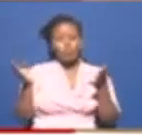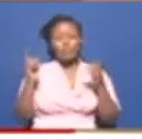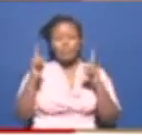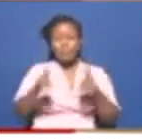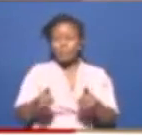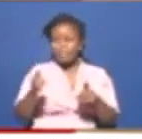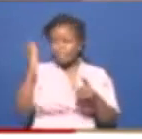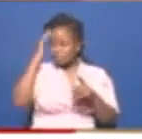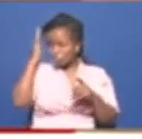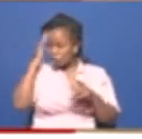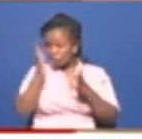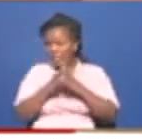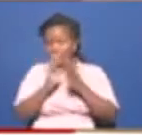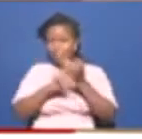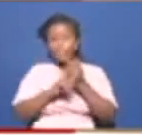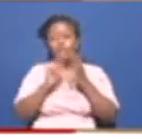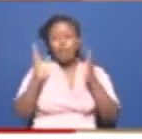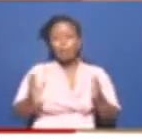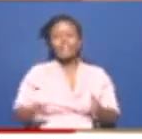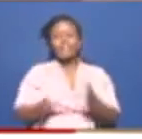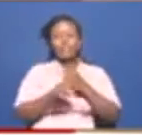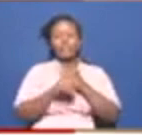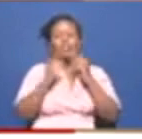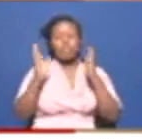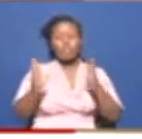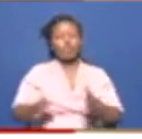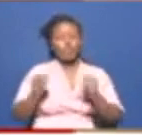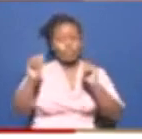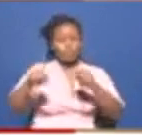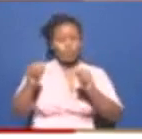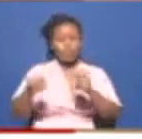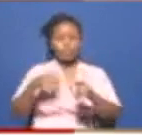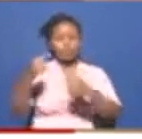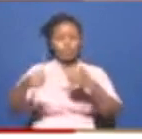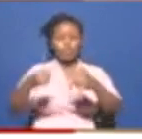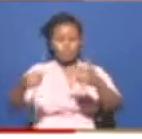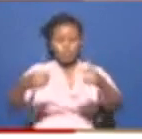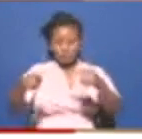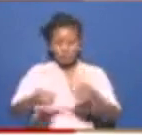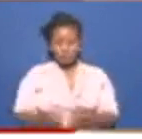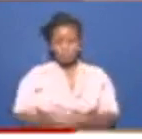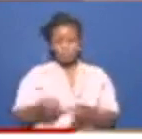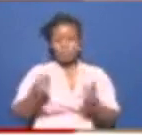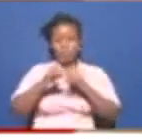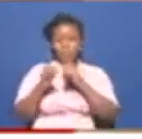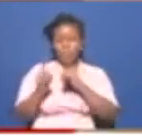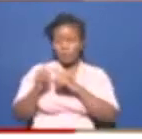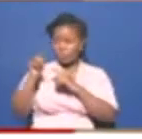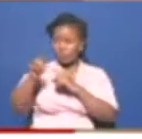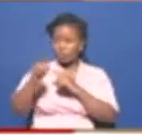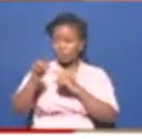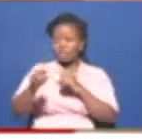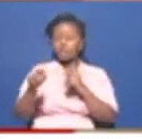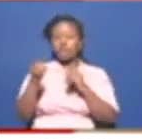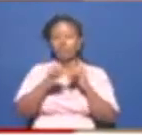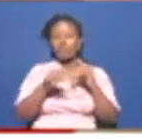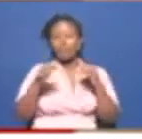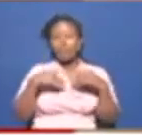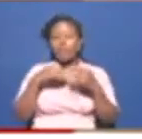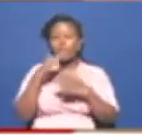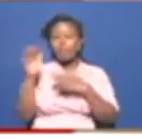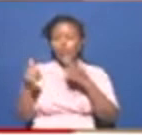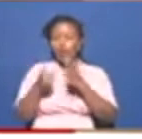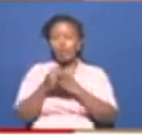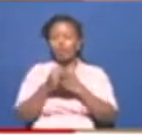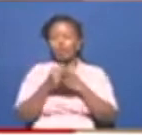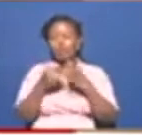partner with the correct stakeholders, we can, mm-hmm, be able to move and do a Fistula Act. And then again, the Reproductive Health Bill, the, mm-hmm, Honorable Susan Cake has championed, that is the Senate level,